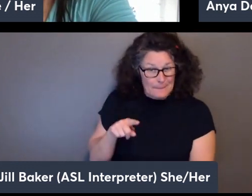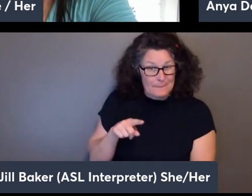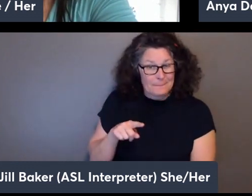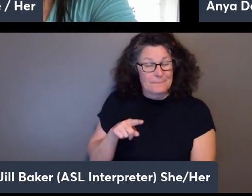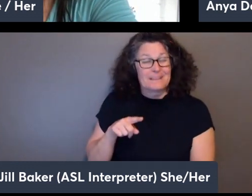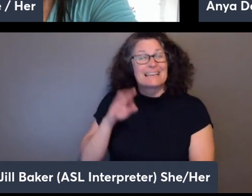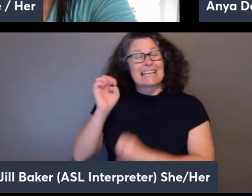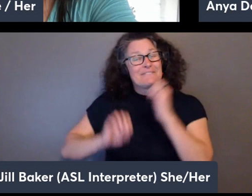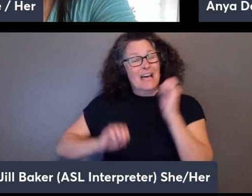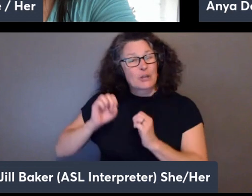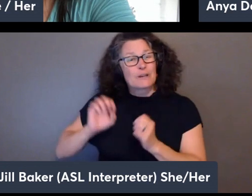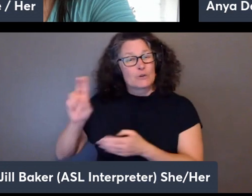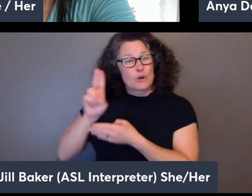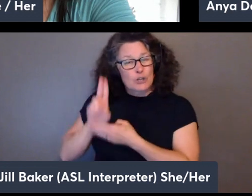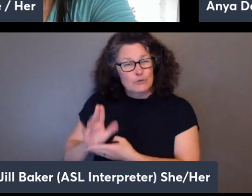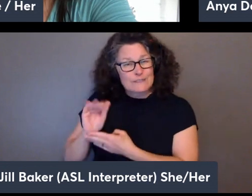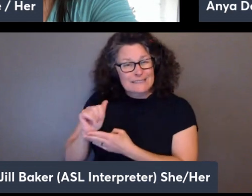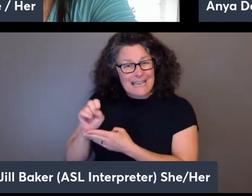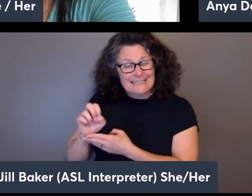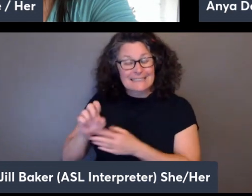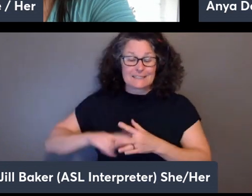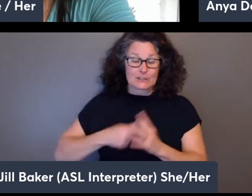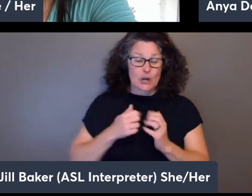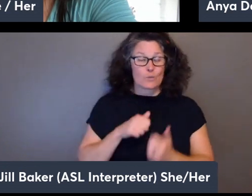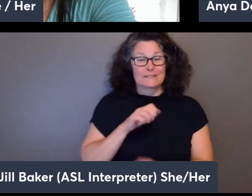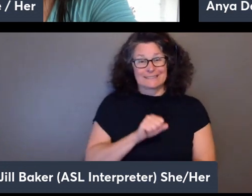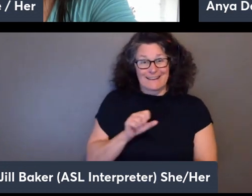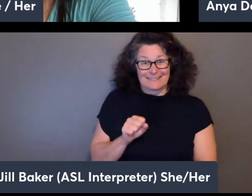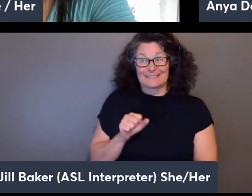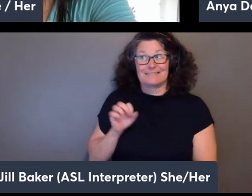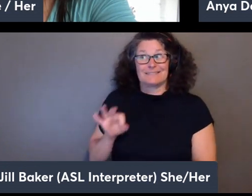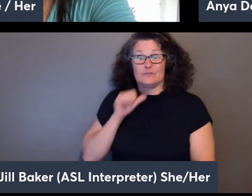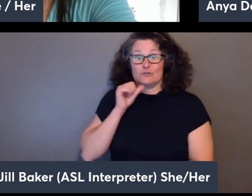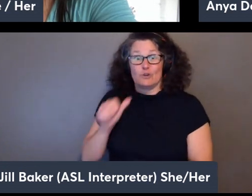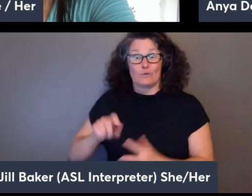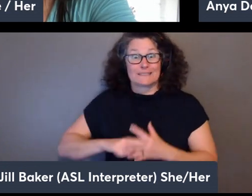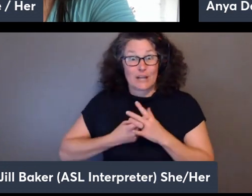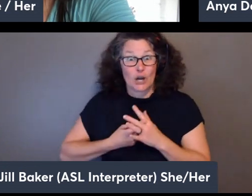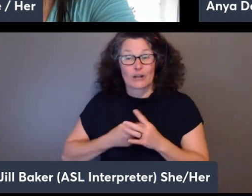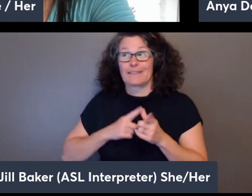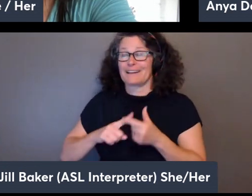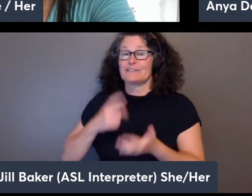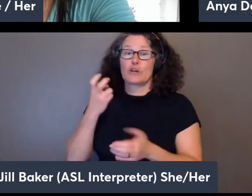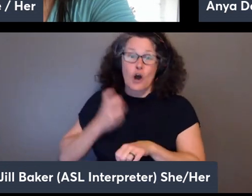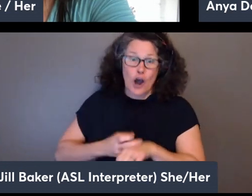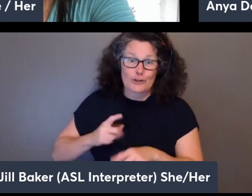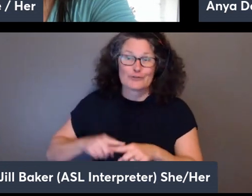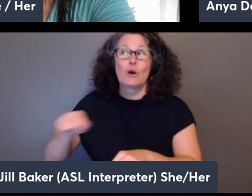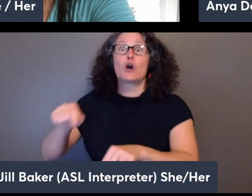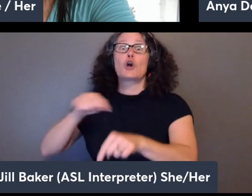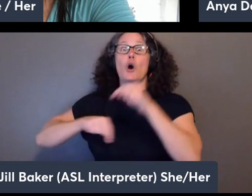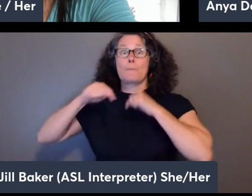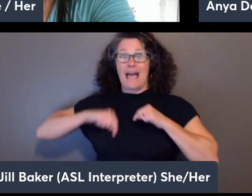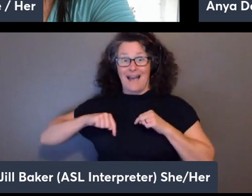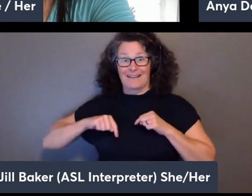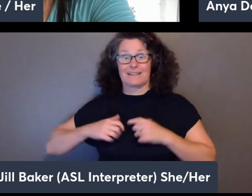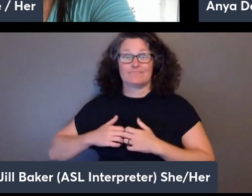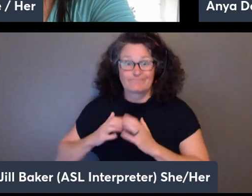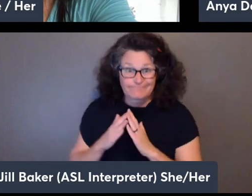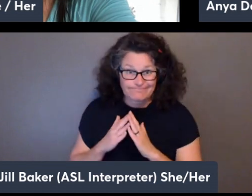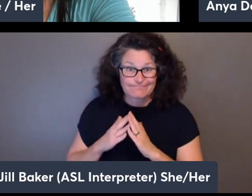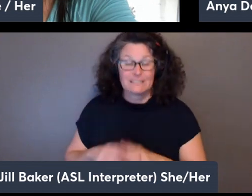evaluate the use case and start with StackSets, right? If you don't start, and then it's hard to go back and do the backfill. But that's